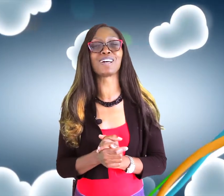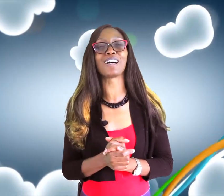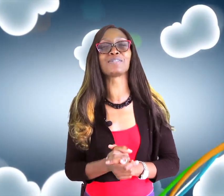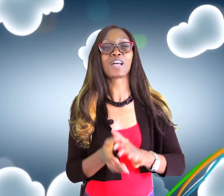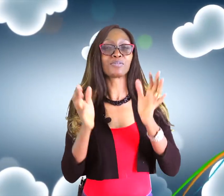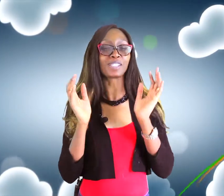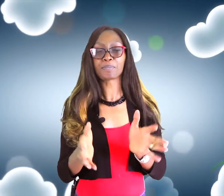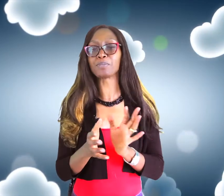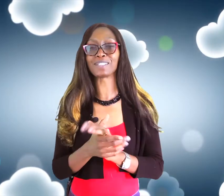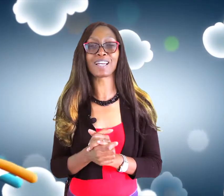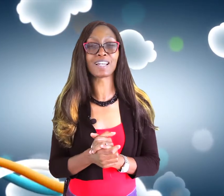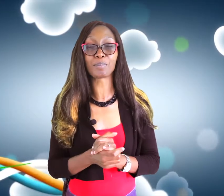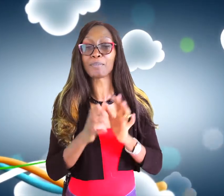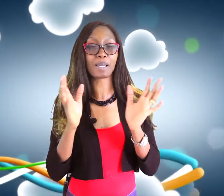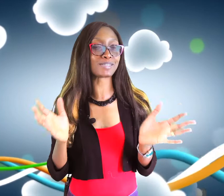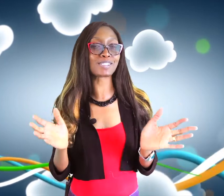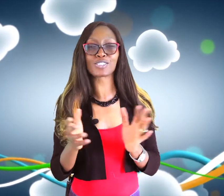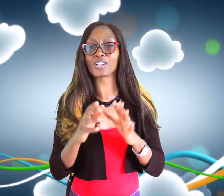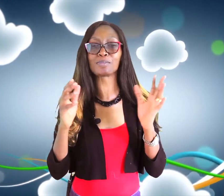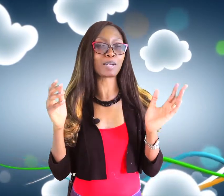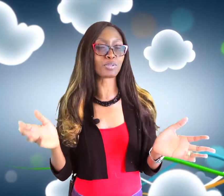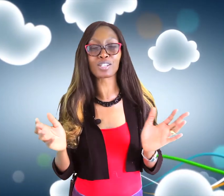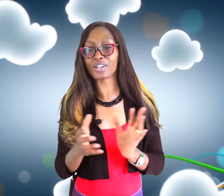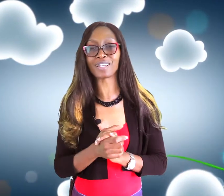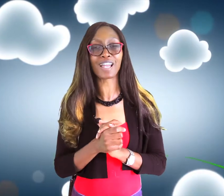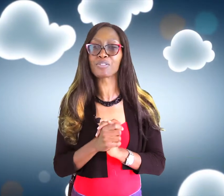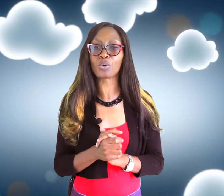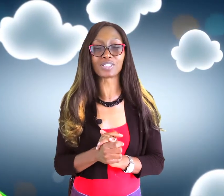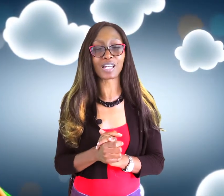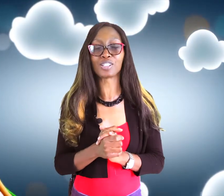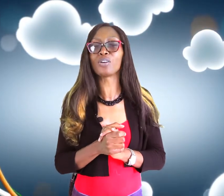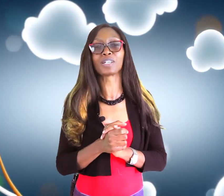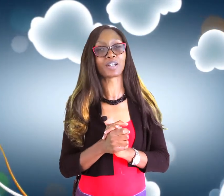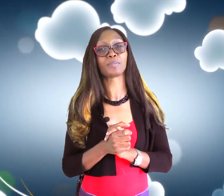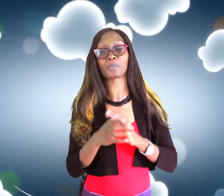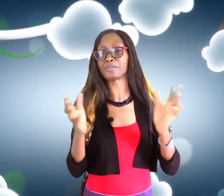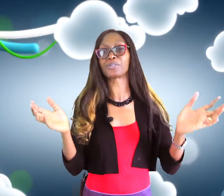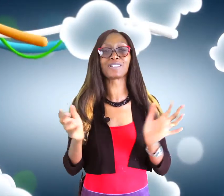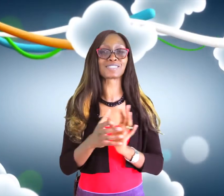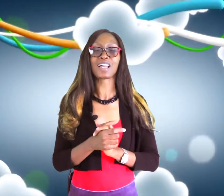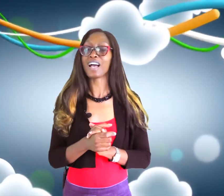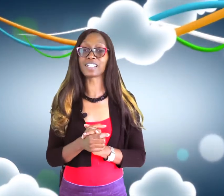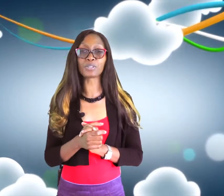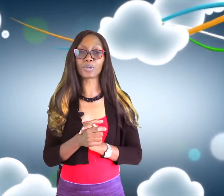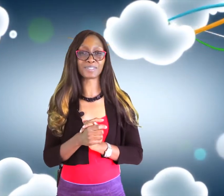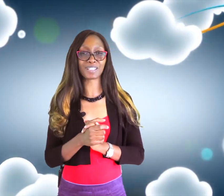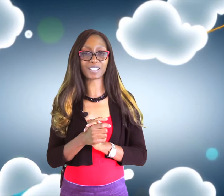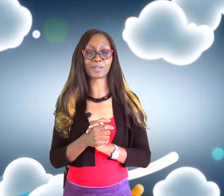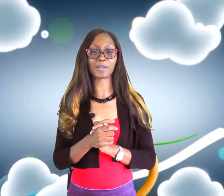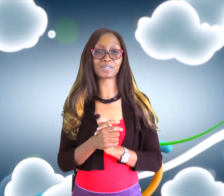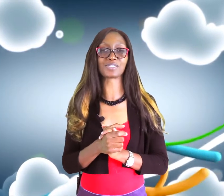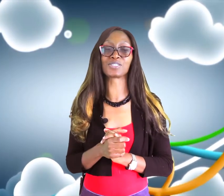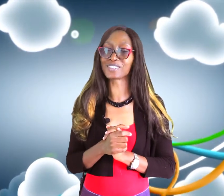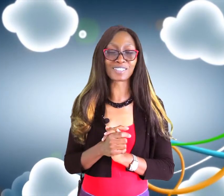parents alive, for keeping my dad, my sister, my brother, and everyone that I love and care about, my friends, and everyone that